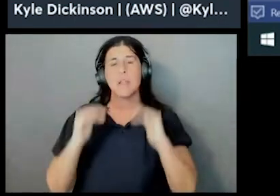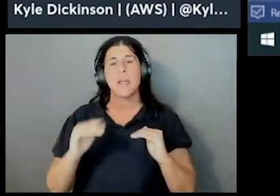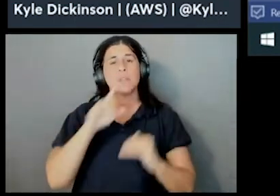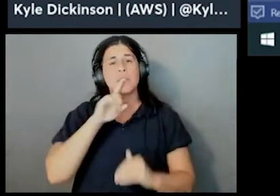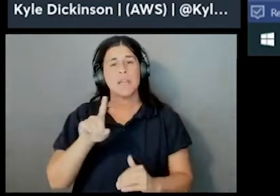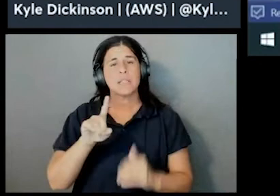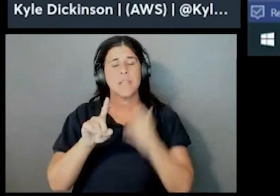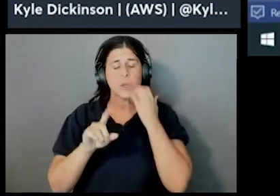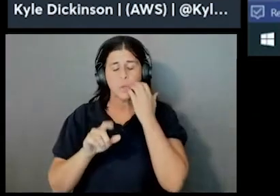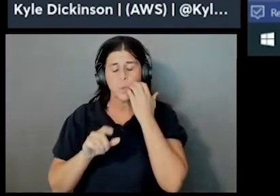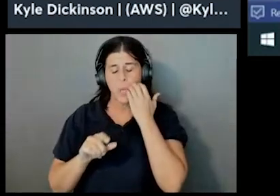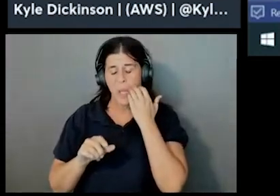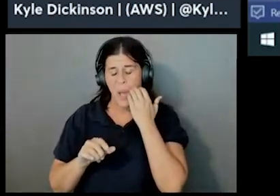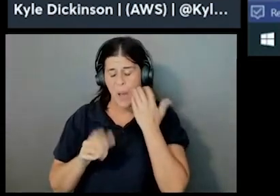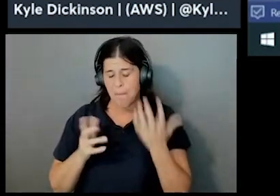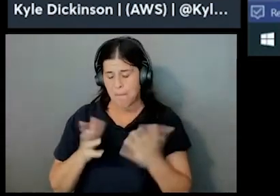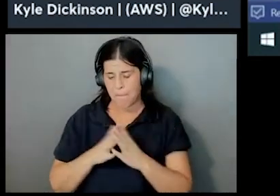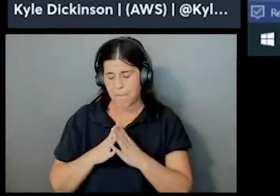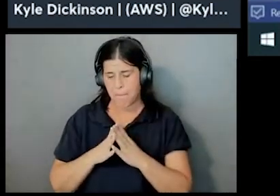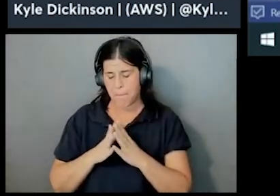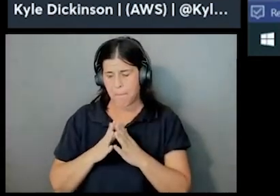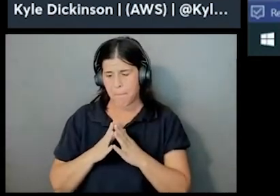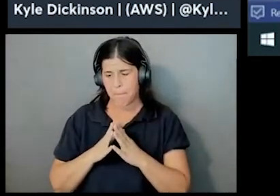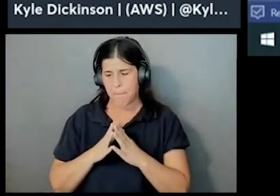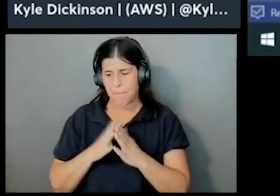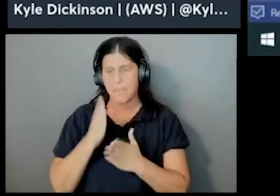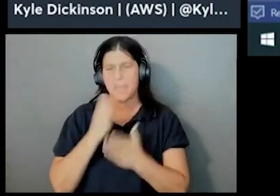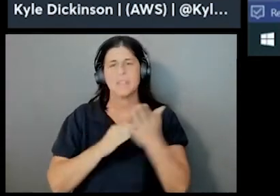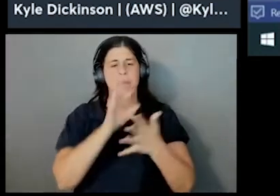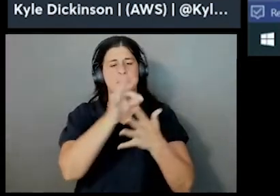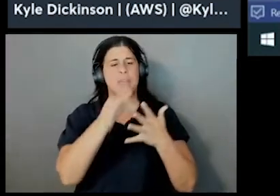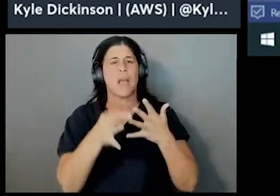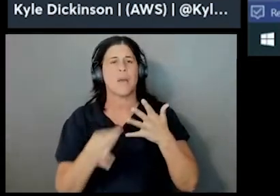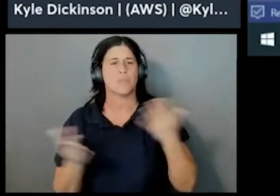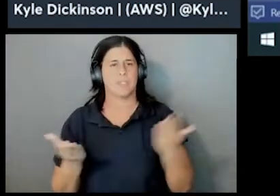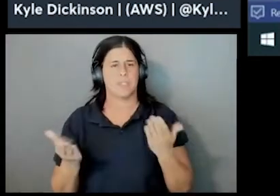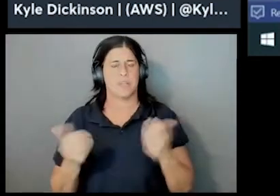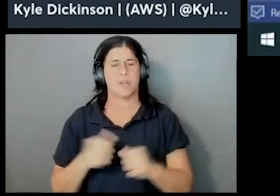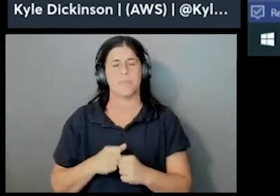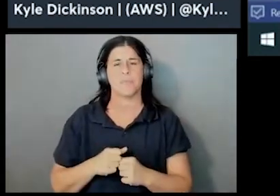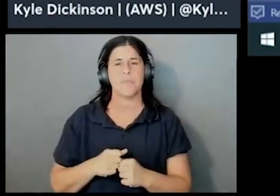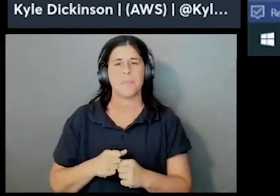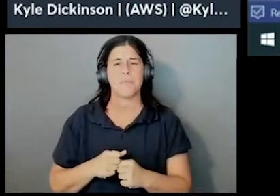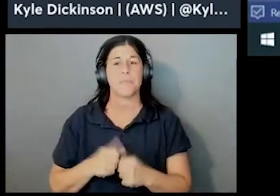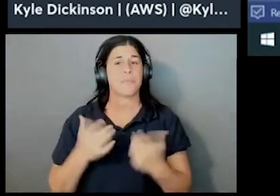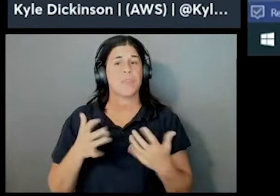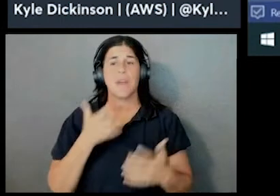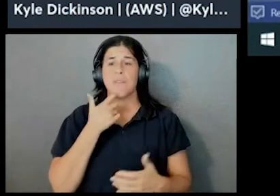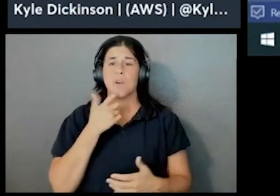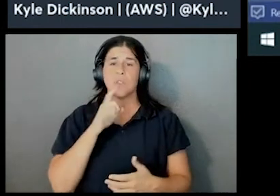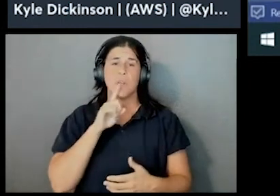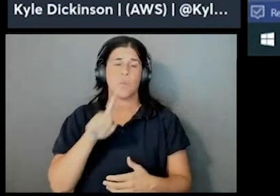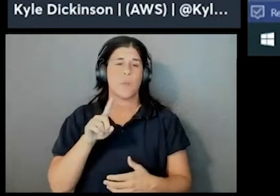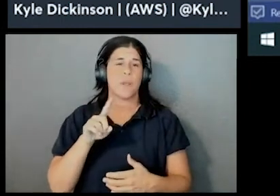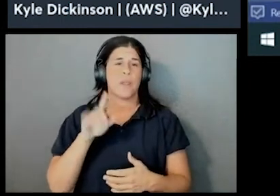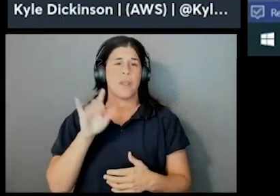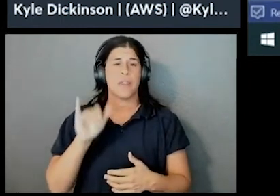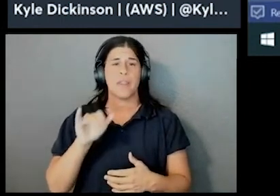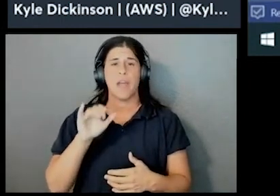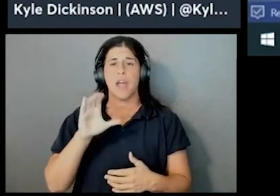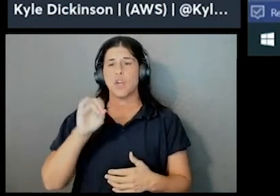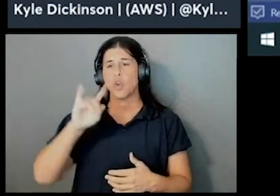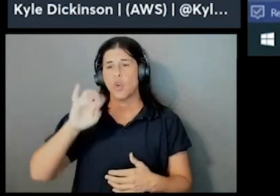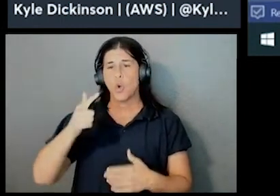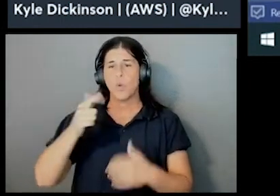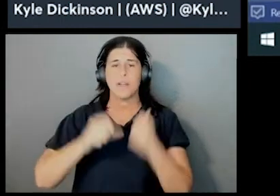through some of the options here. So as I said, Porting Assistant is also available as a Visual Studio